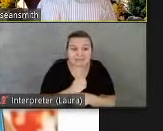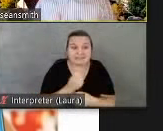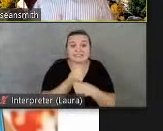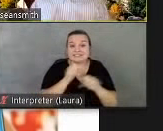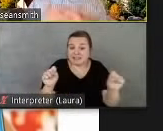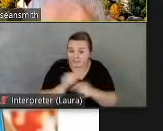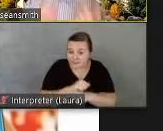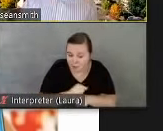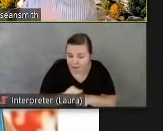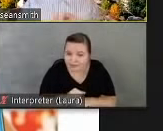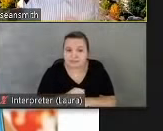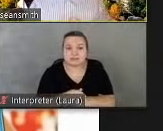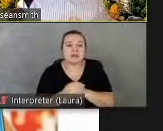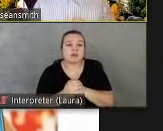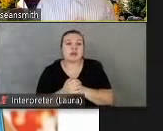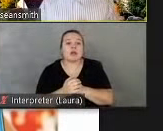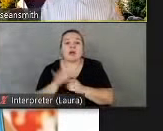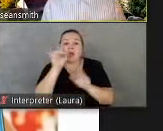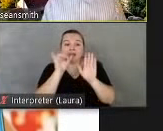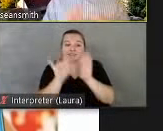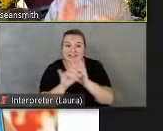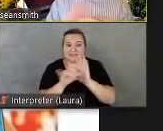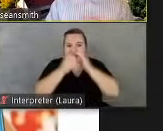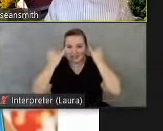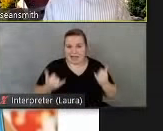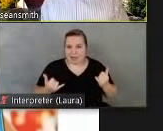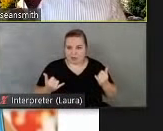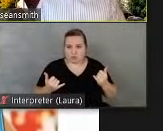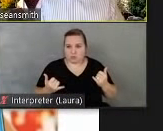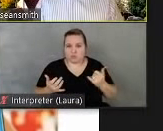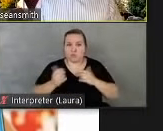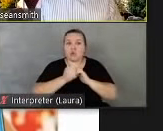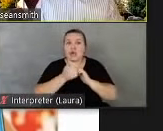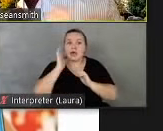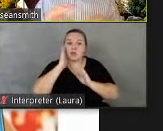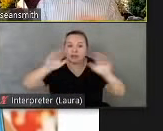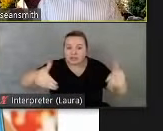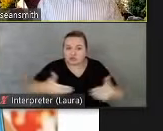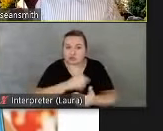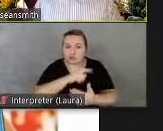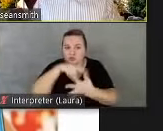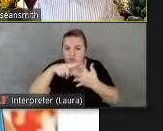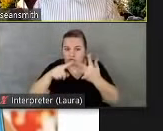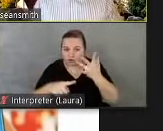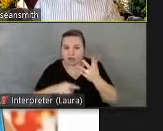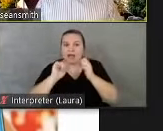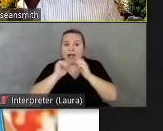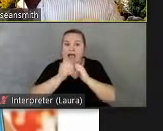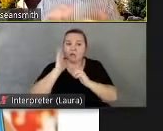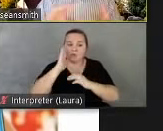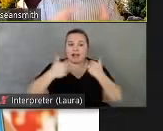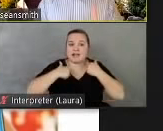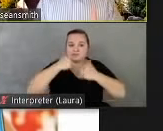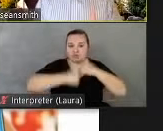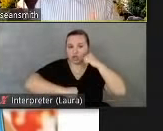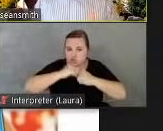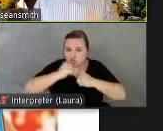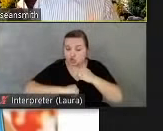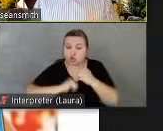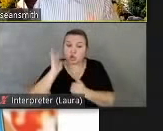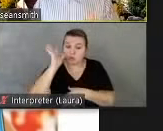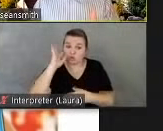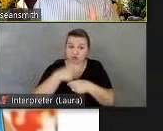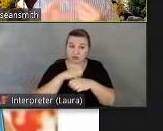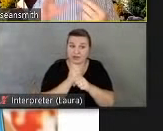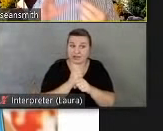practices. Identify them now. How are you going to introduce them? How are you going to structure them? Are you going to create